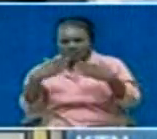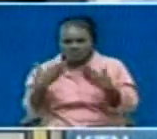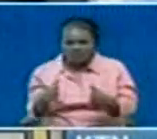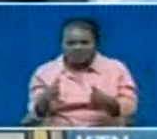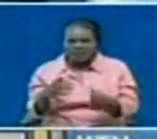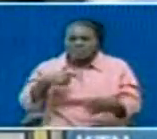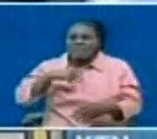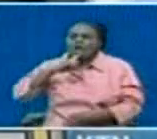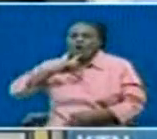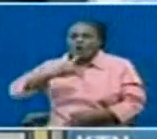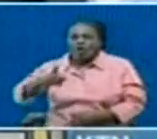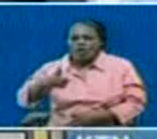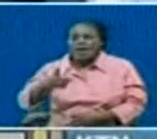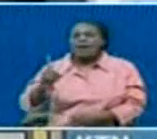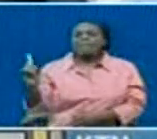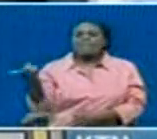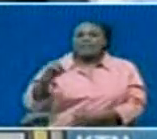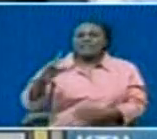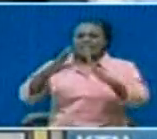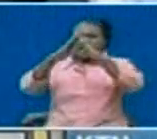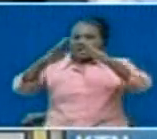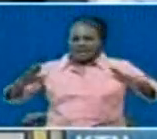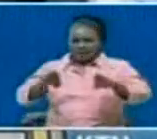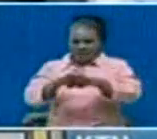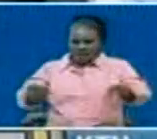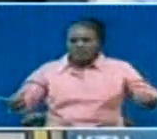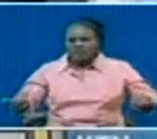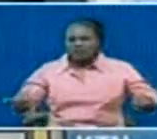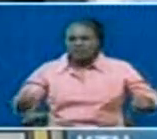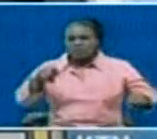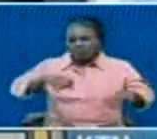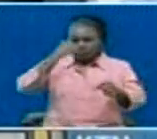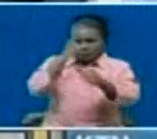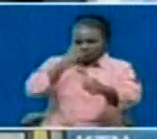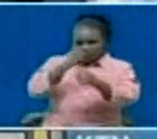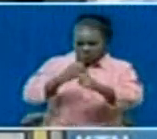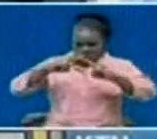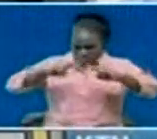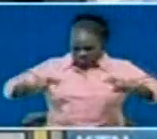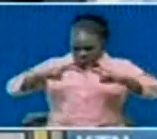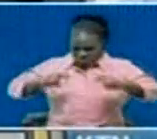I directed the Cabinet Secretary for Lands, Housing and Urban Development to carry out a comprehensive audit of the